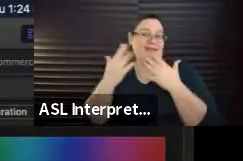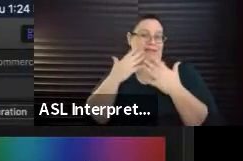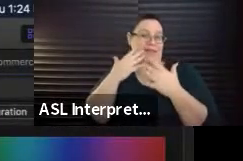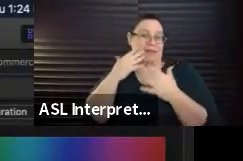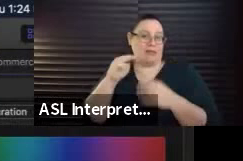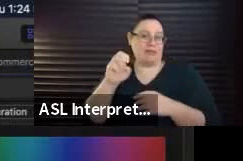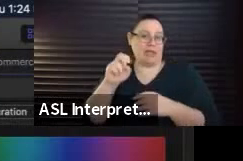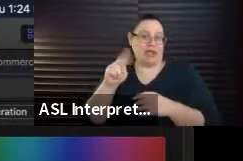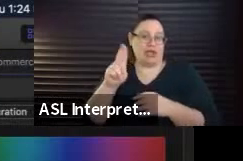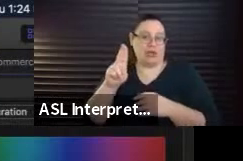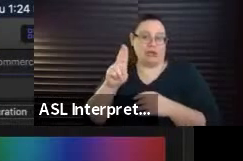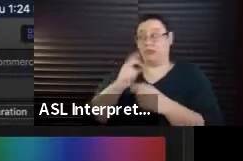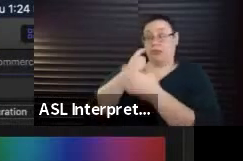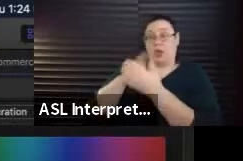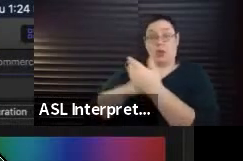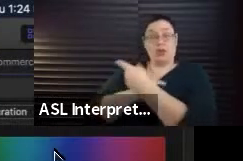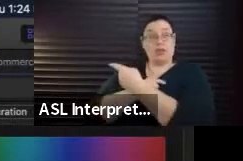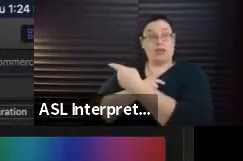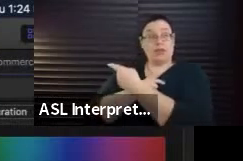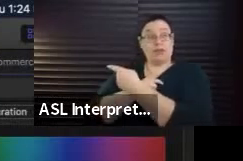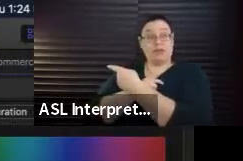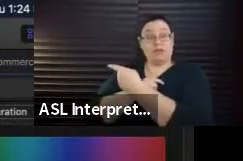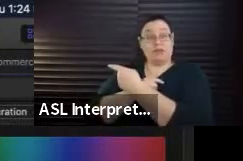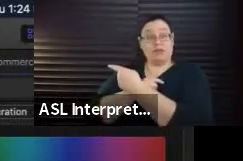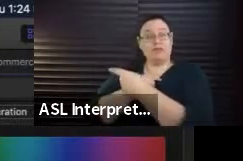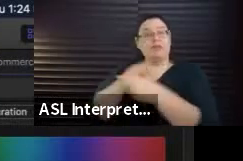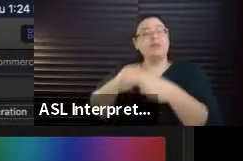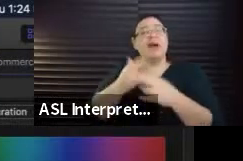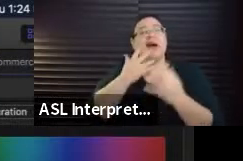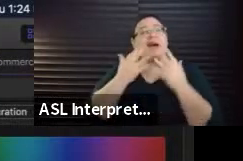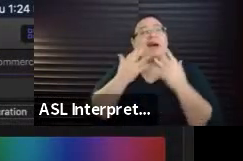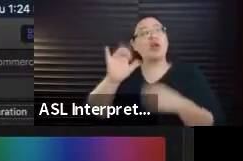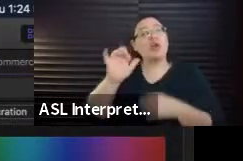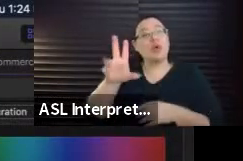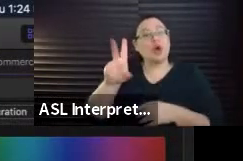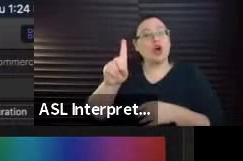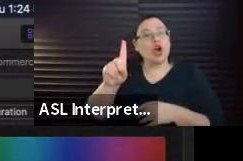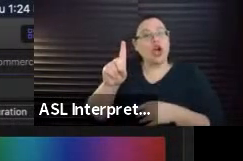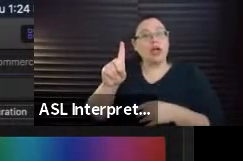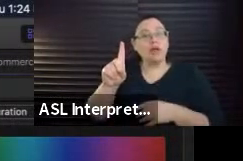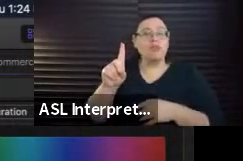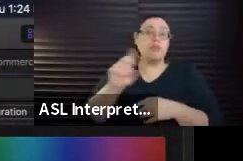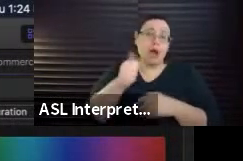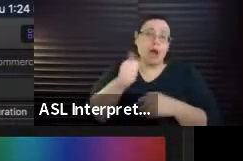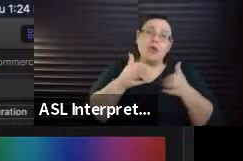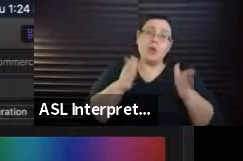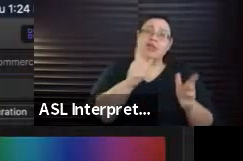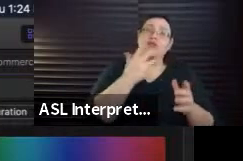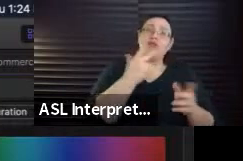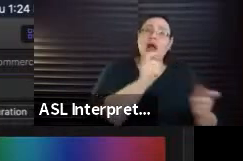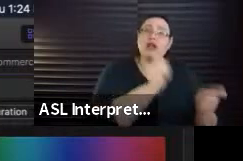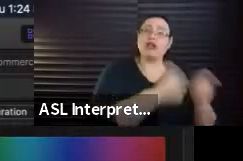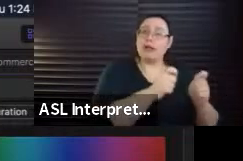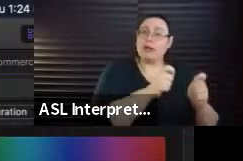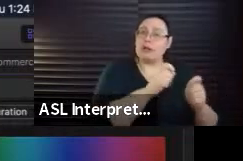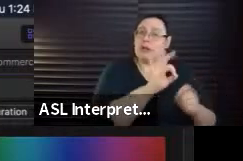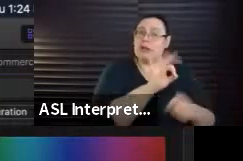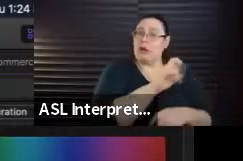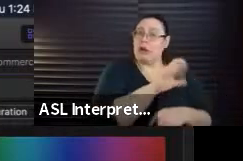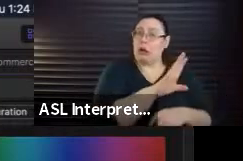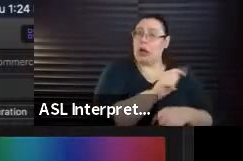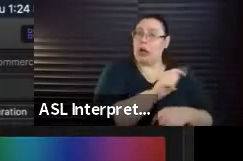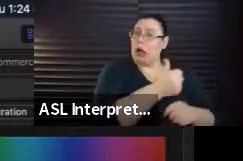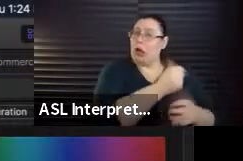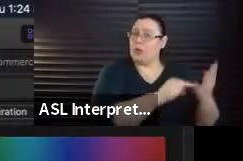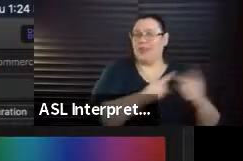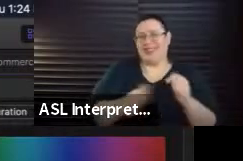you see here, this is what is referred to as the color board. There's other ways to do color correction in Final Cut, but this is the easiest and most approachable. And